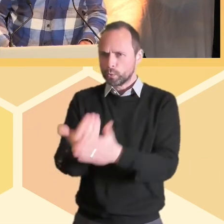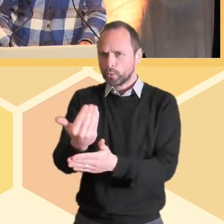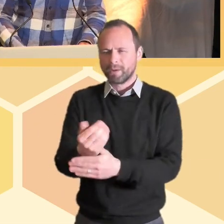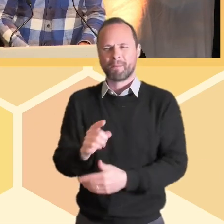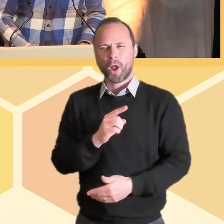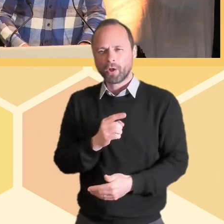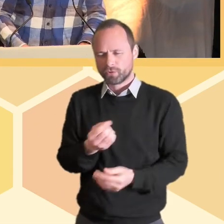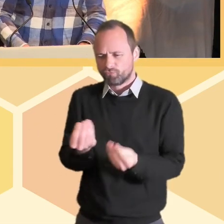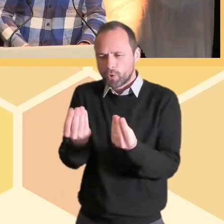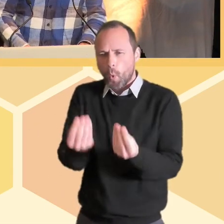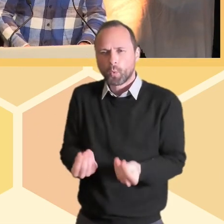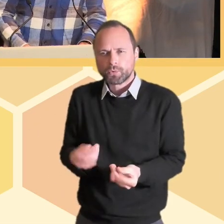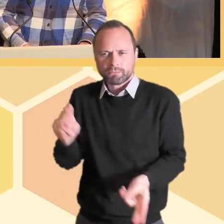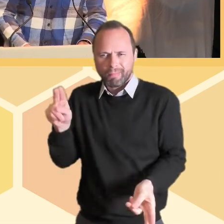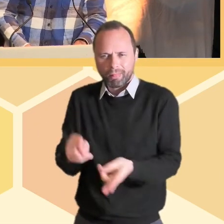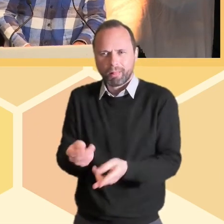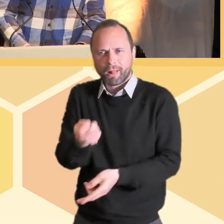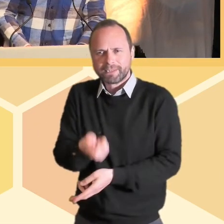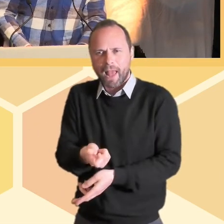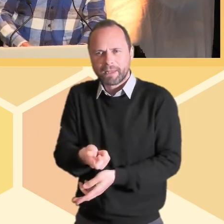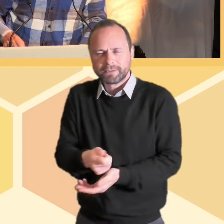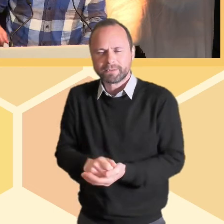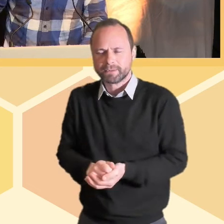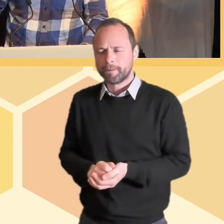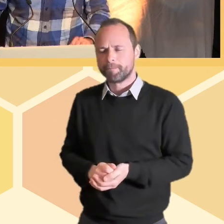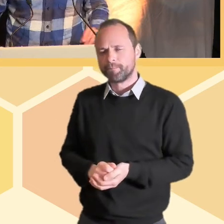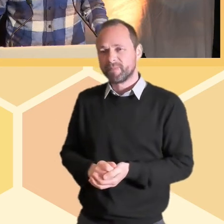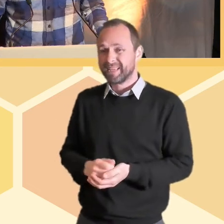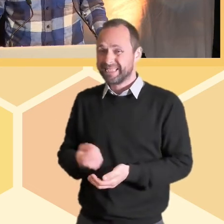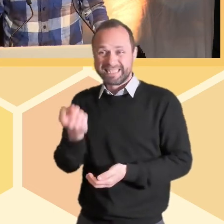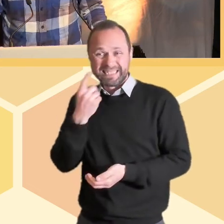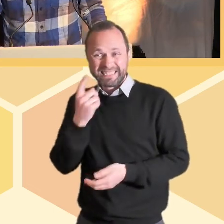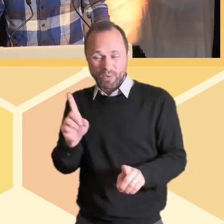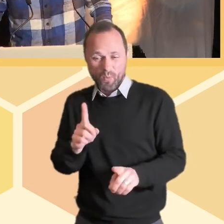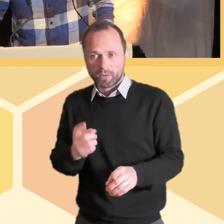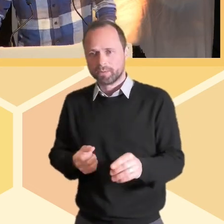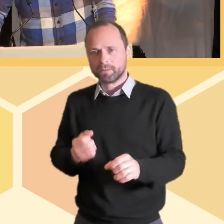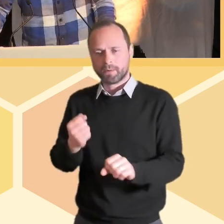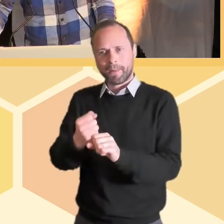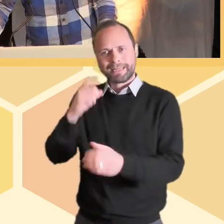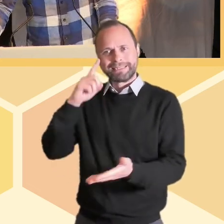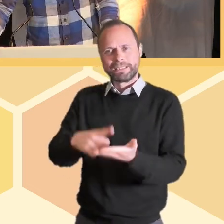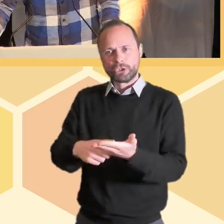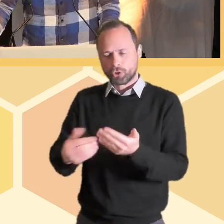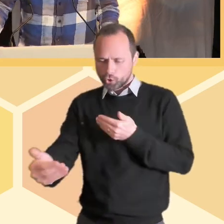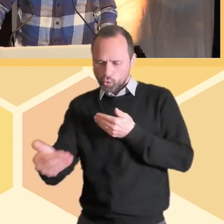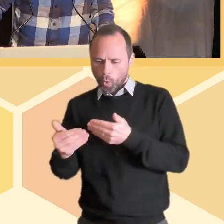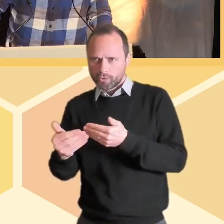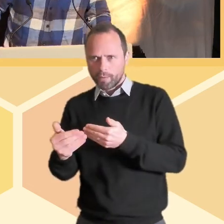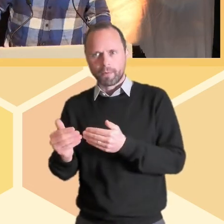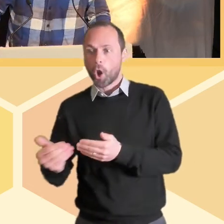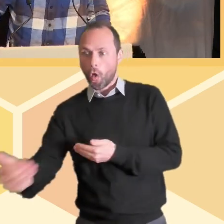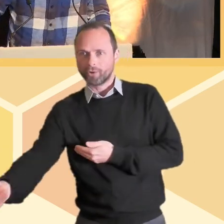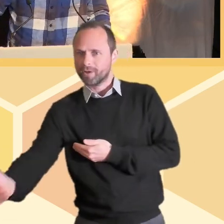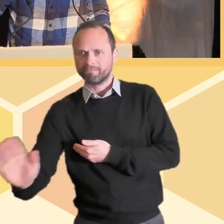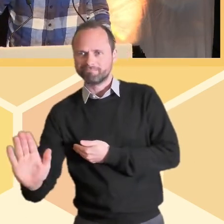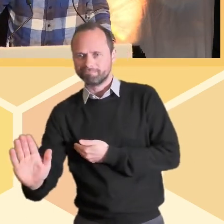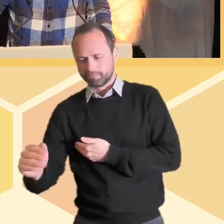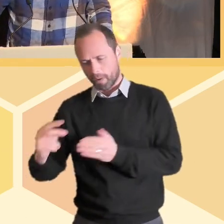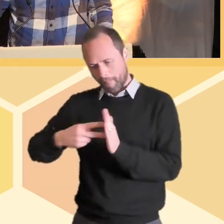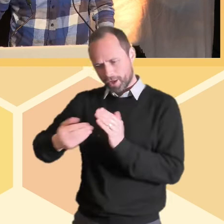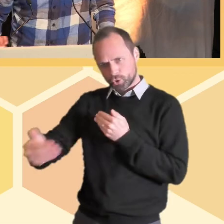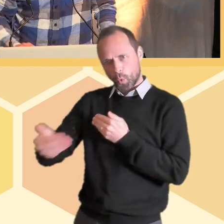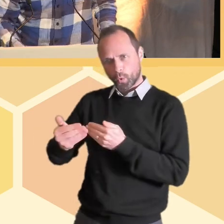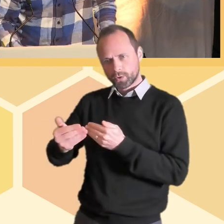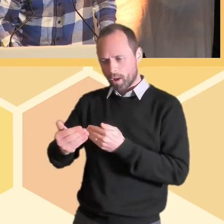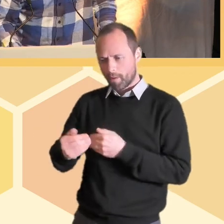things. We can make decisions for the short term and not the long. We can act impulsively.